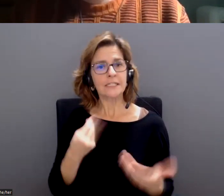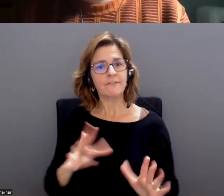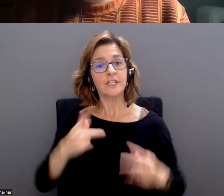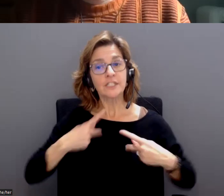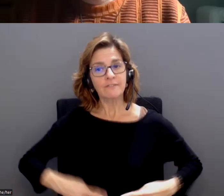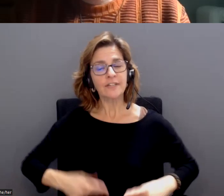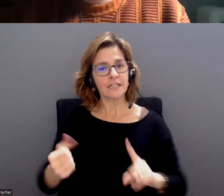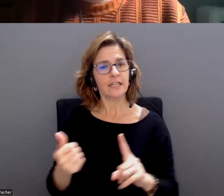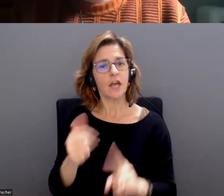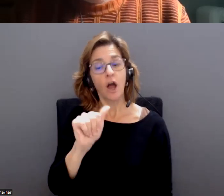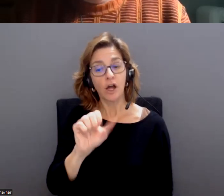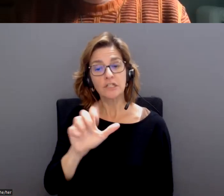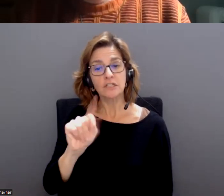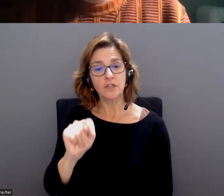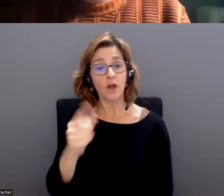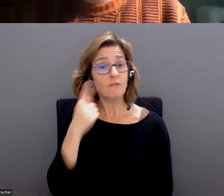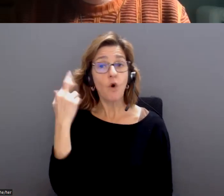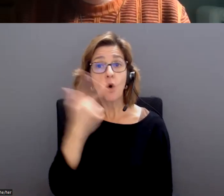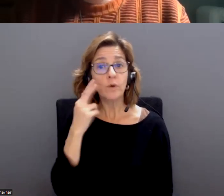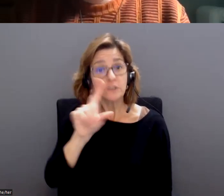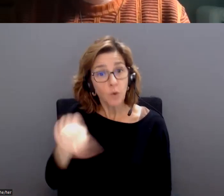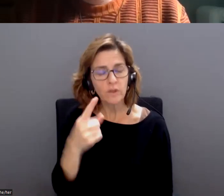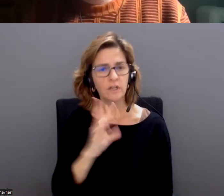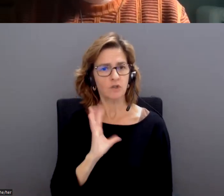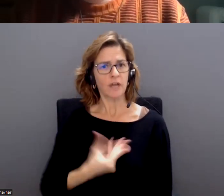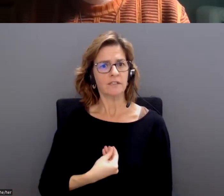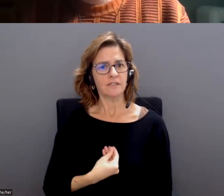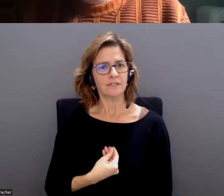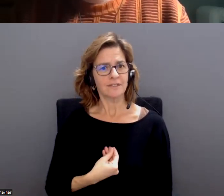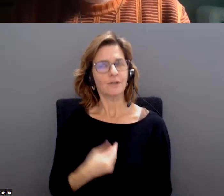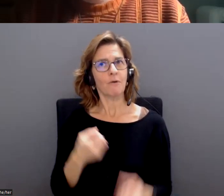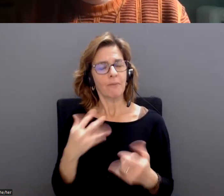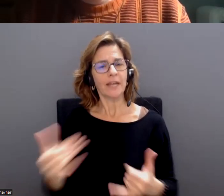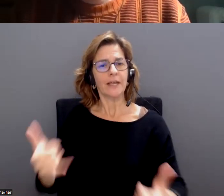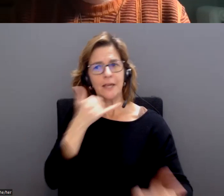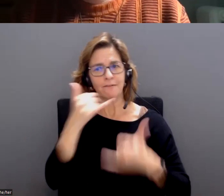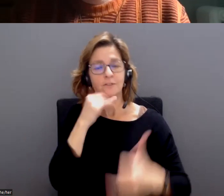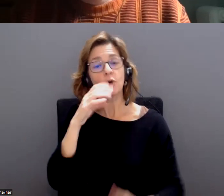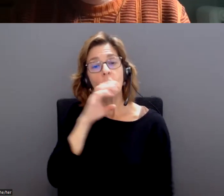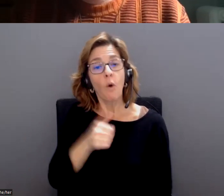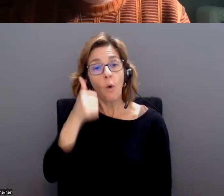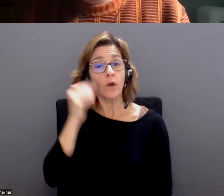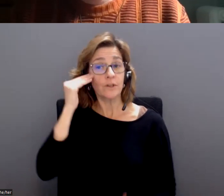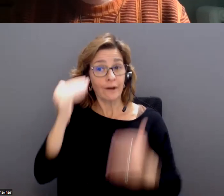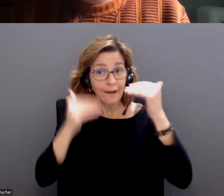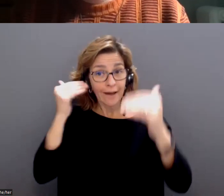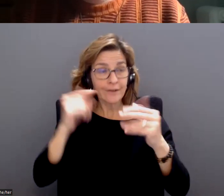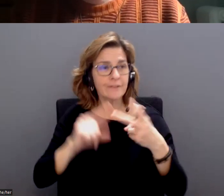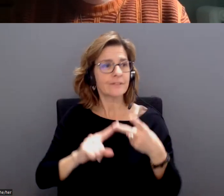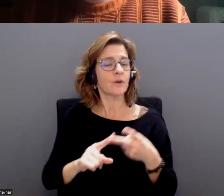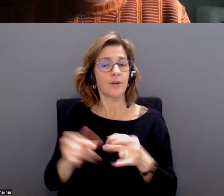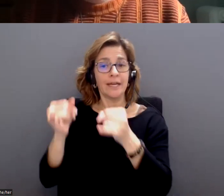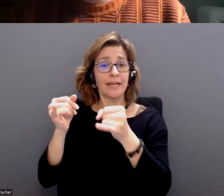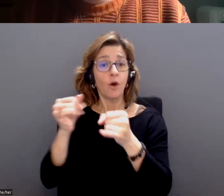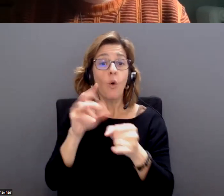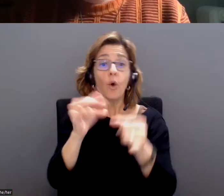being trans. So a lot of the calls that we get to our office are obviously older adults, individuals that love these